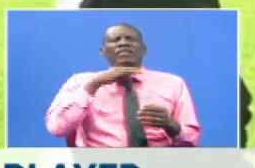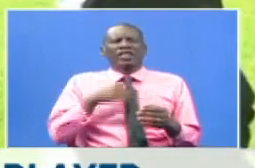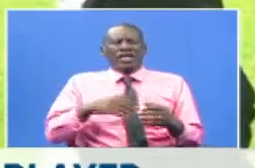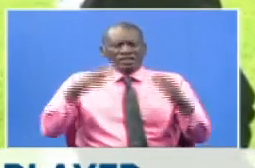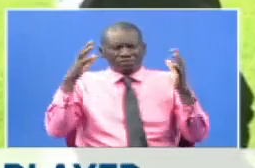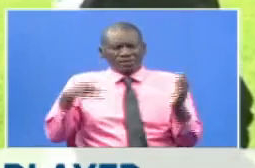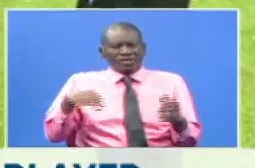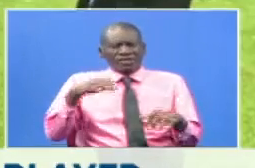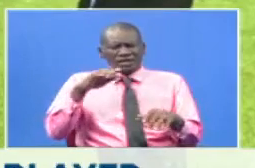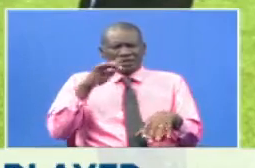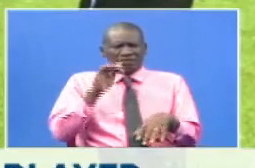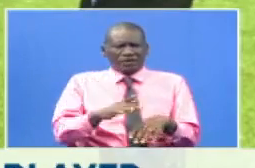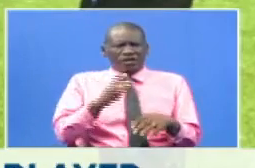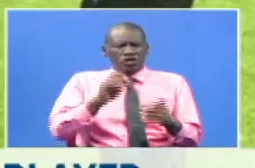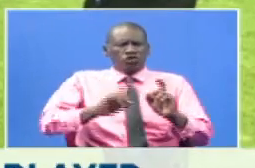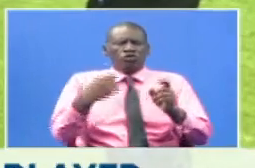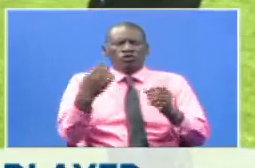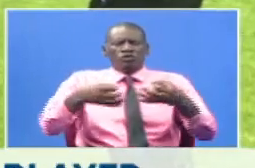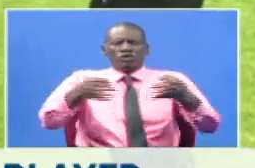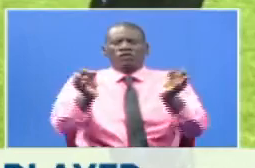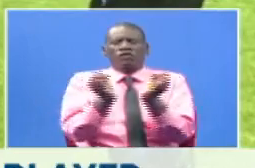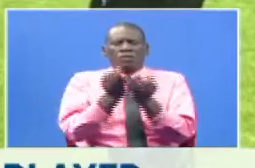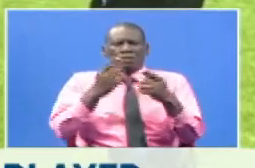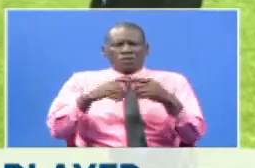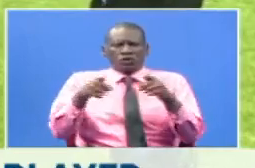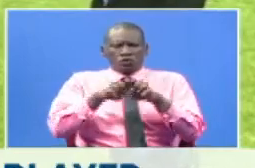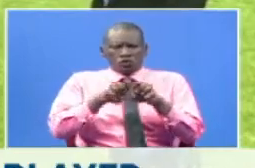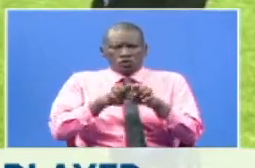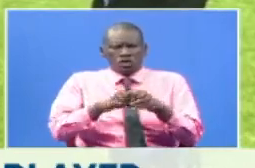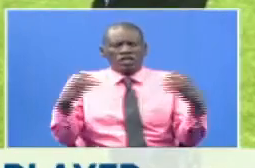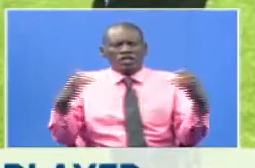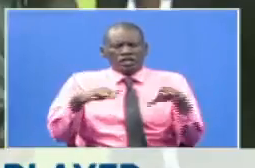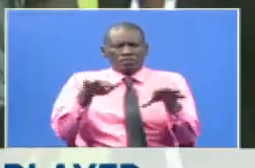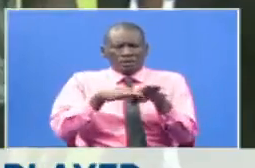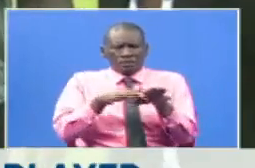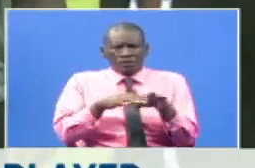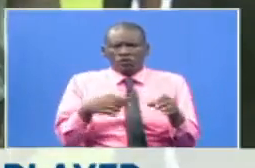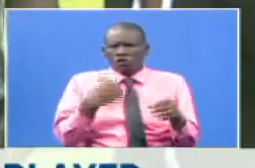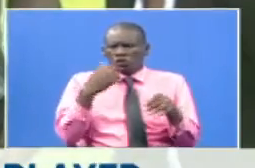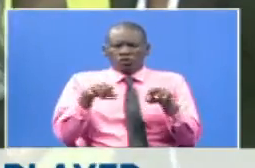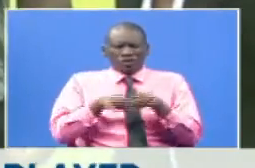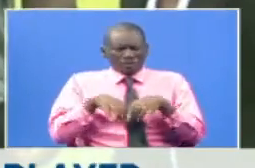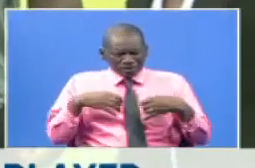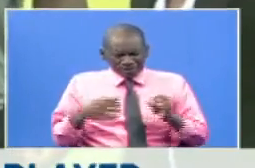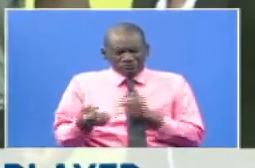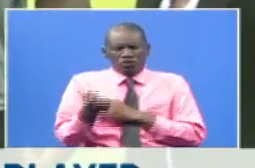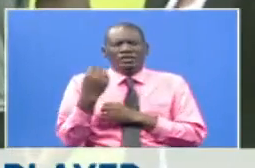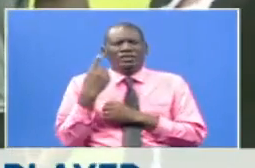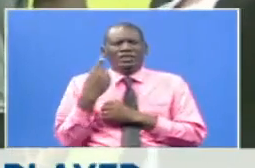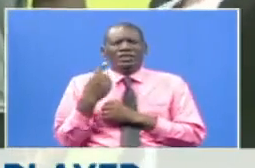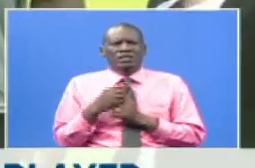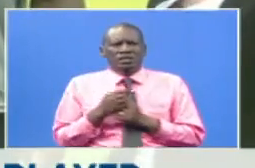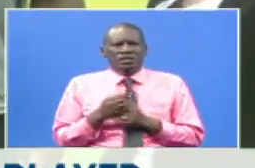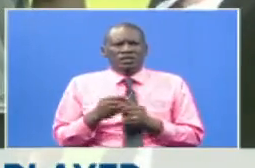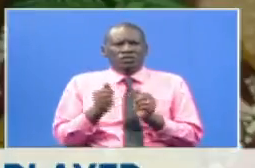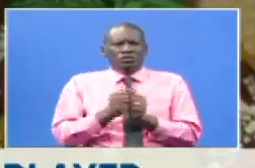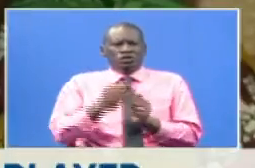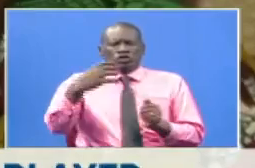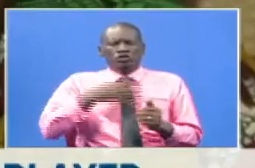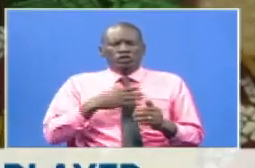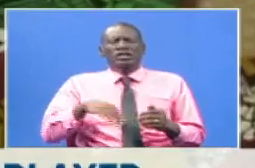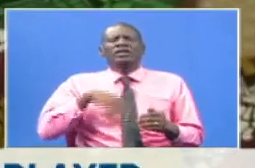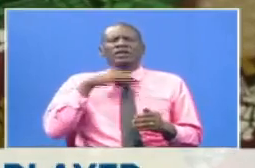major blow not only to his family but also his team who are still trying to come to terms with the shocking death.